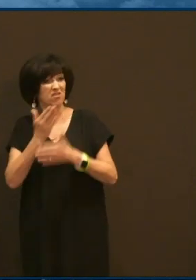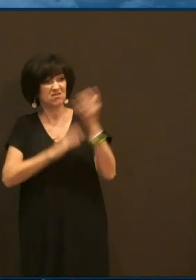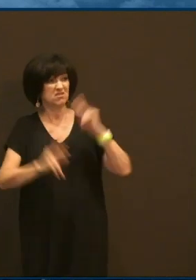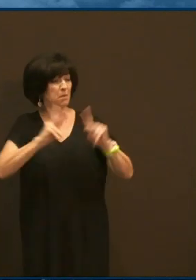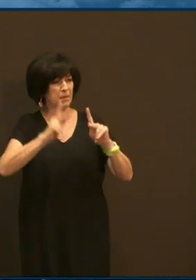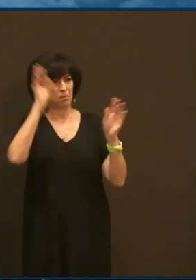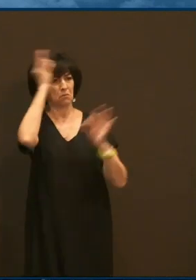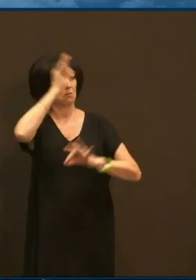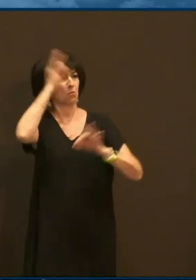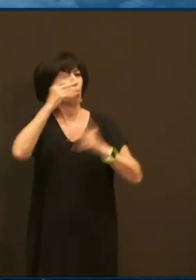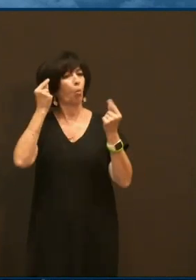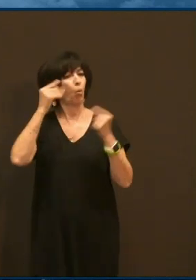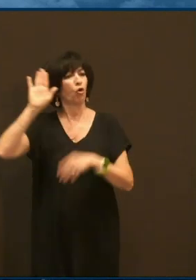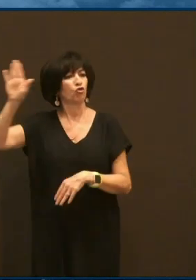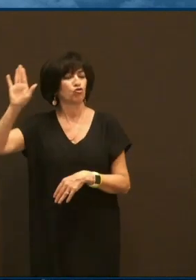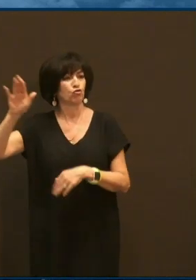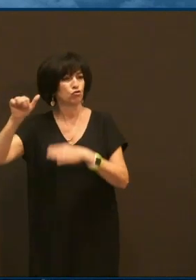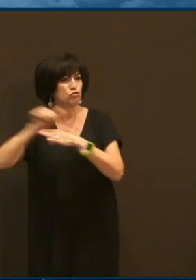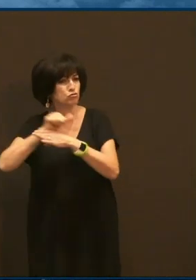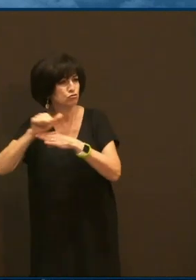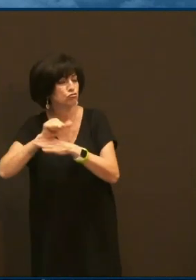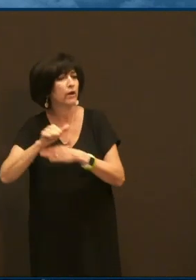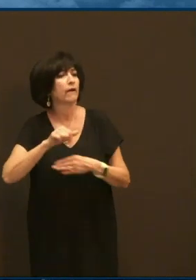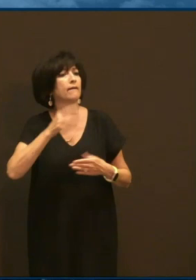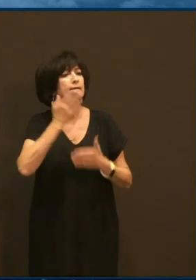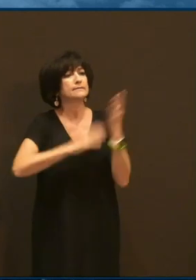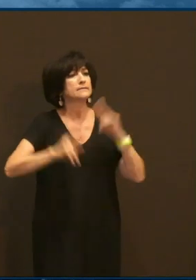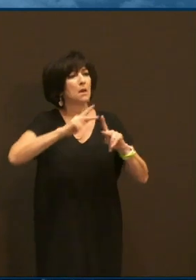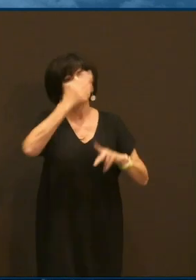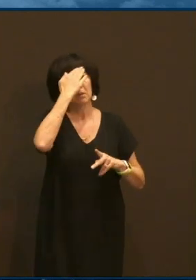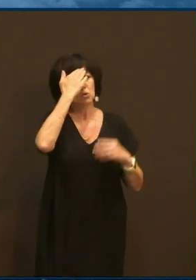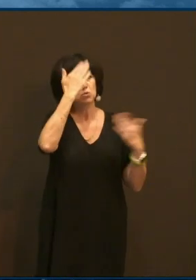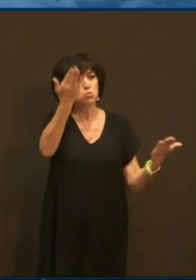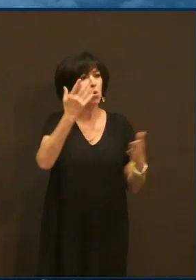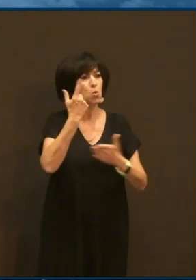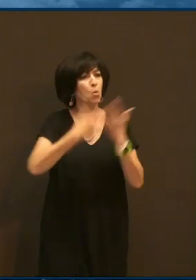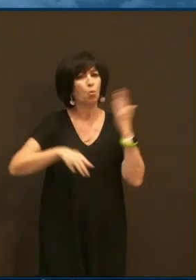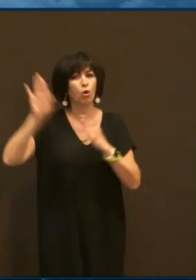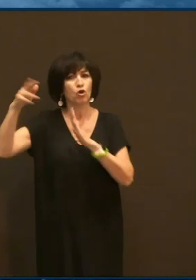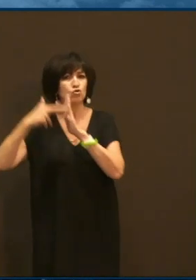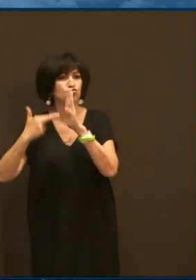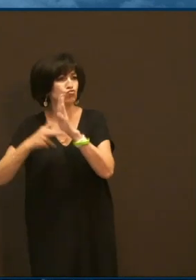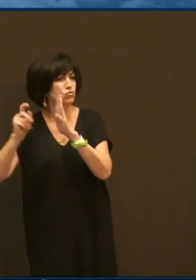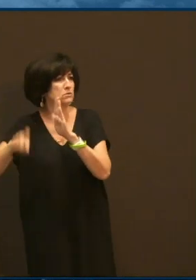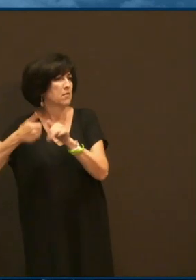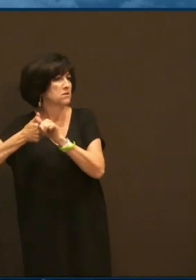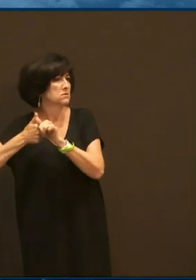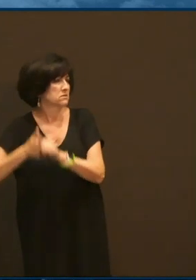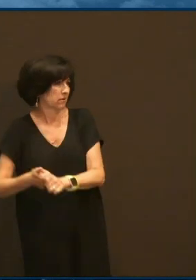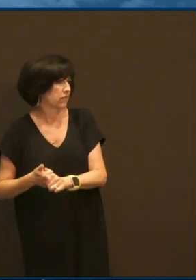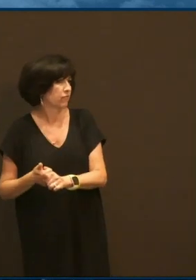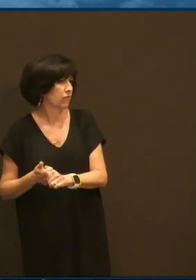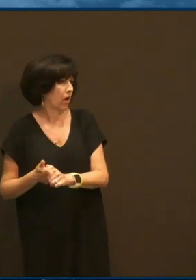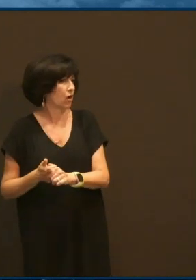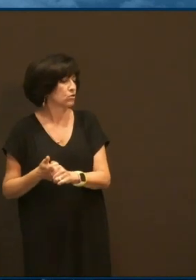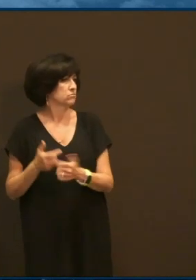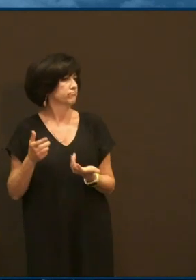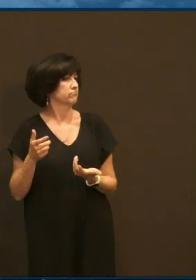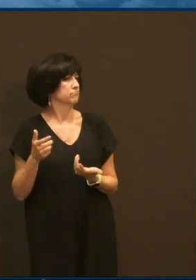would have a greater level of comfort if they knew that. If they knew that our Delaware State Police